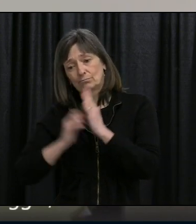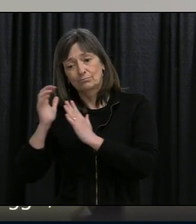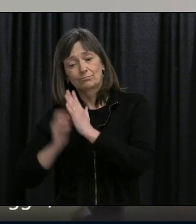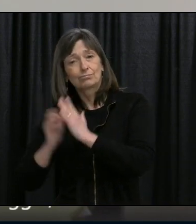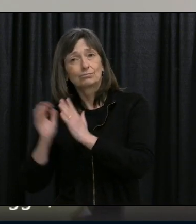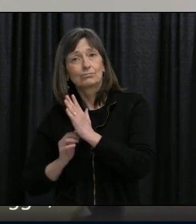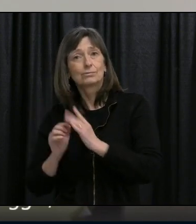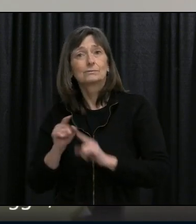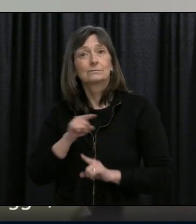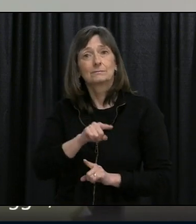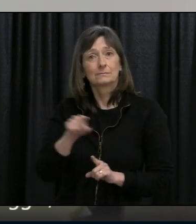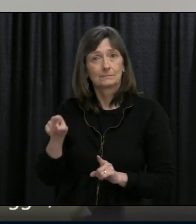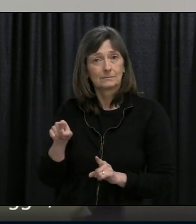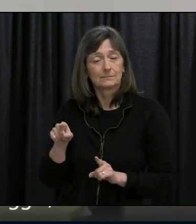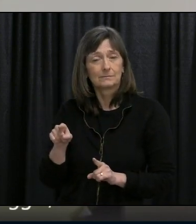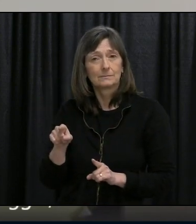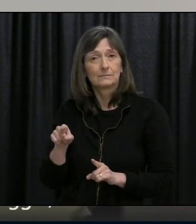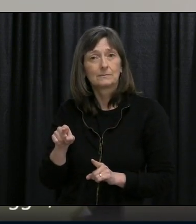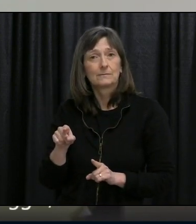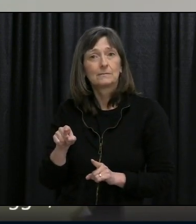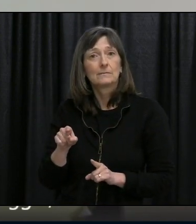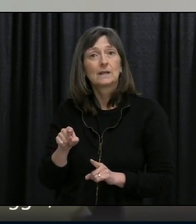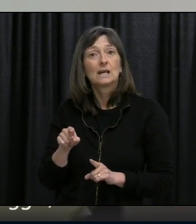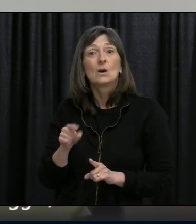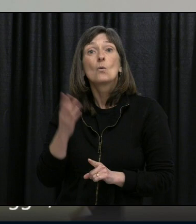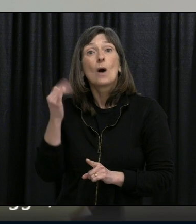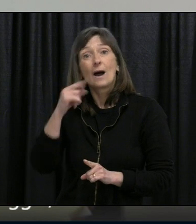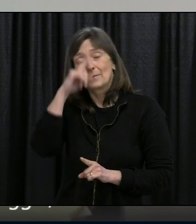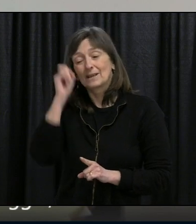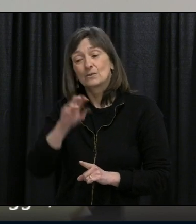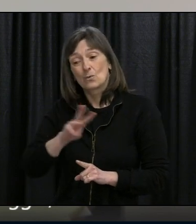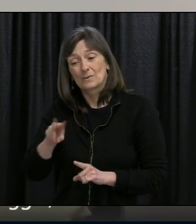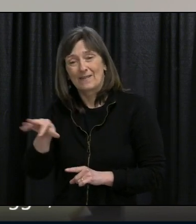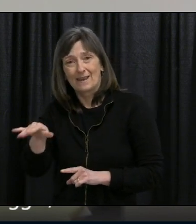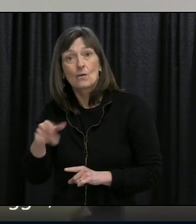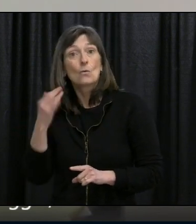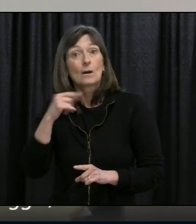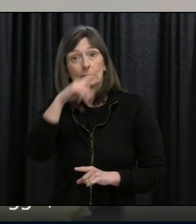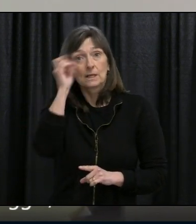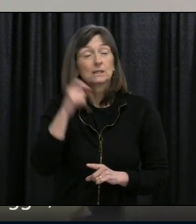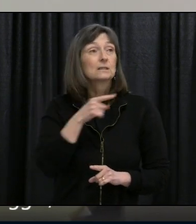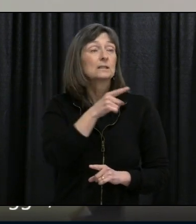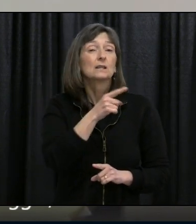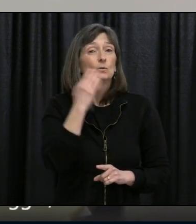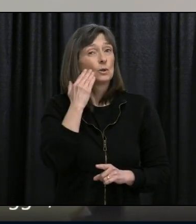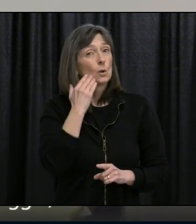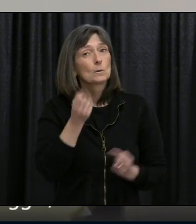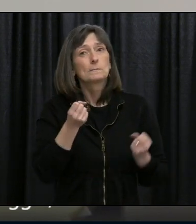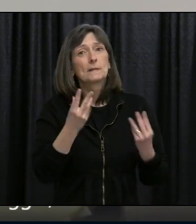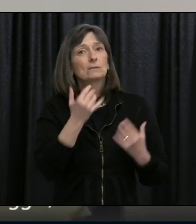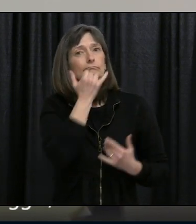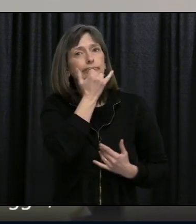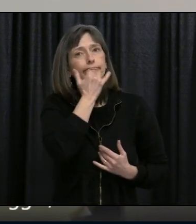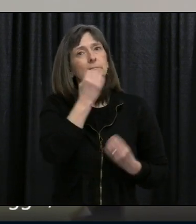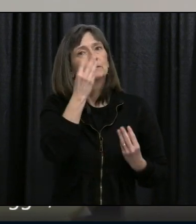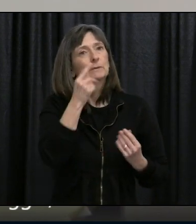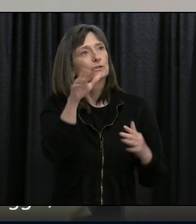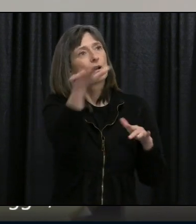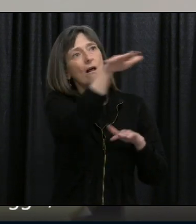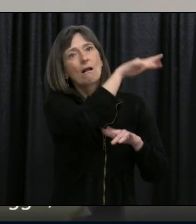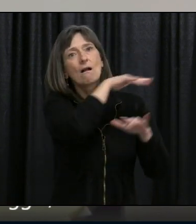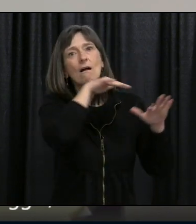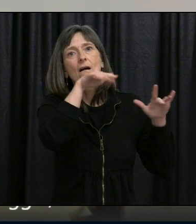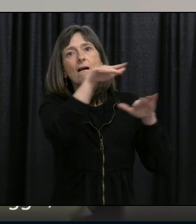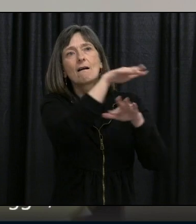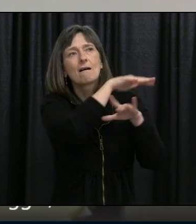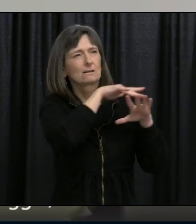of the challenges still is level of misinformation out there, and this causes difficulties with expectations around